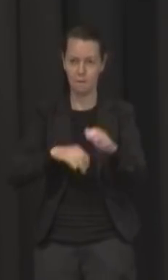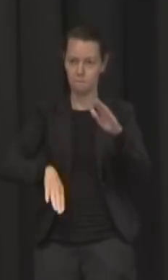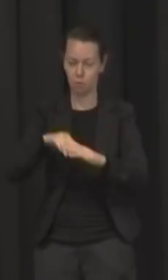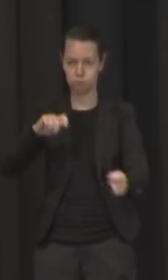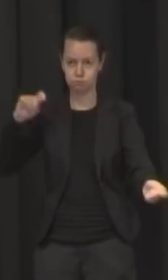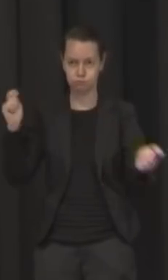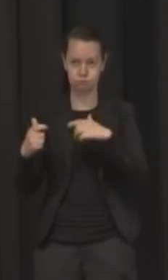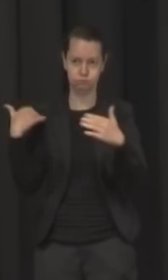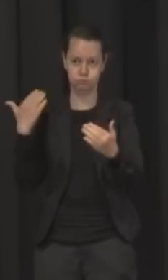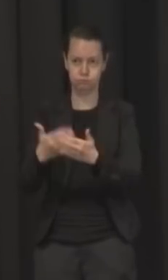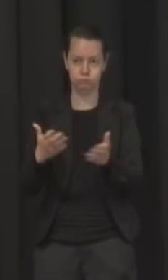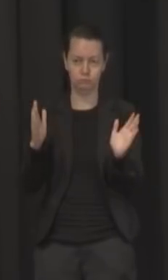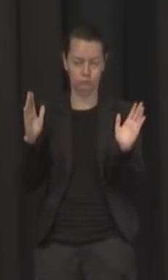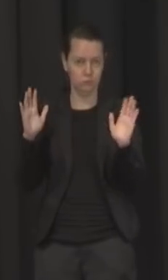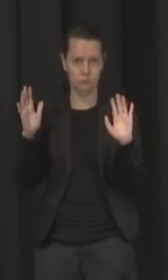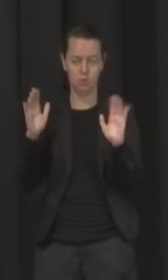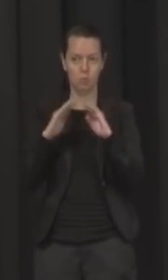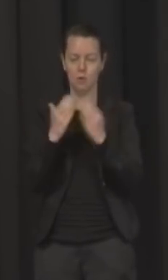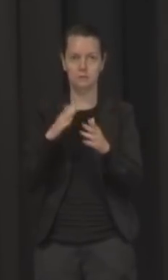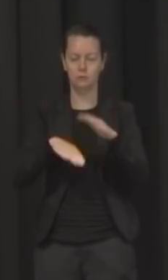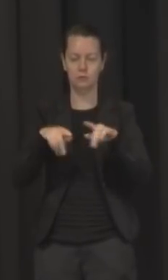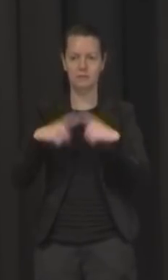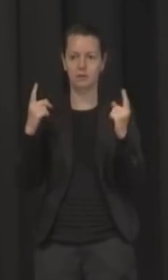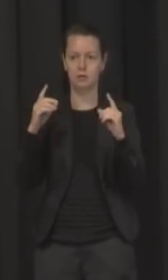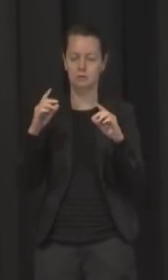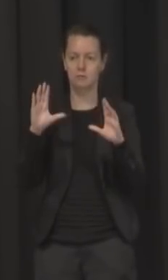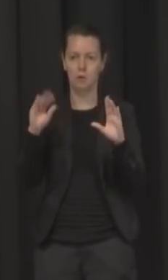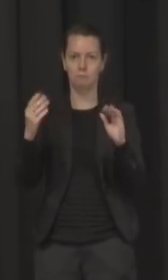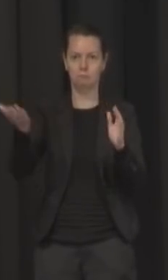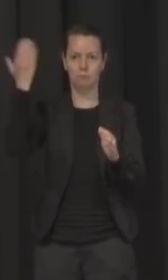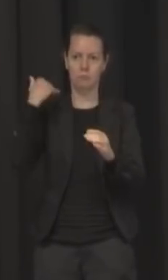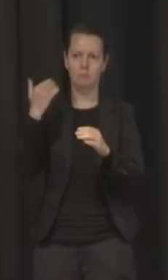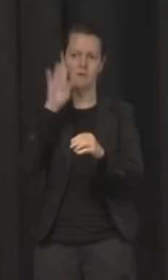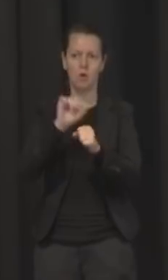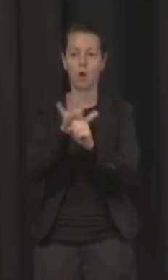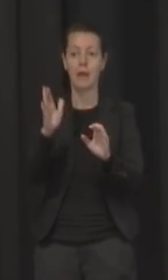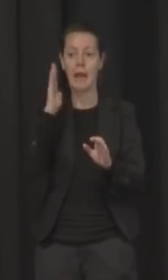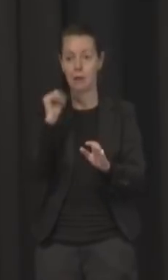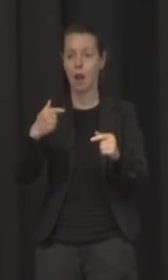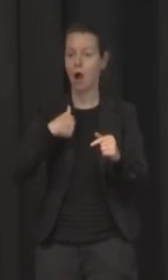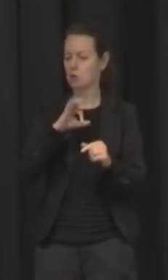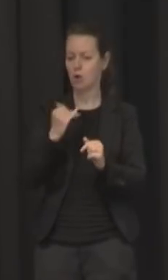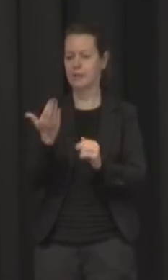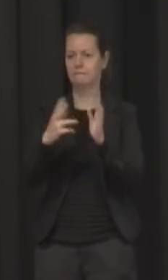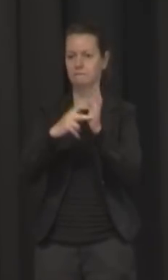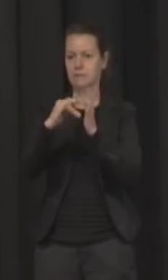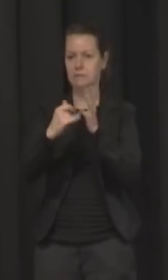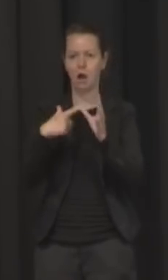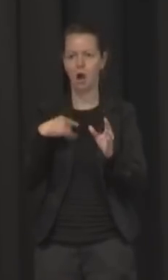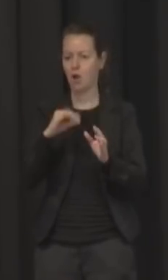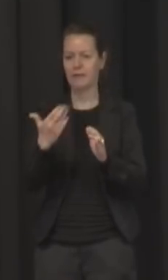visas or passports. That's a matter for the Commonwealth government. But we want to have, and be in no doubt, we will have a quarantine system that